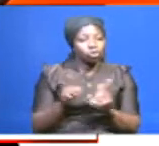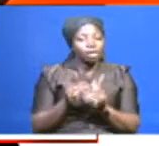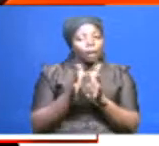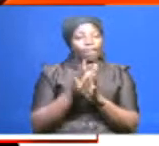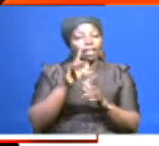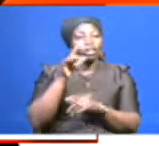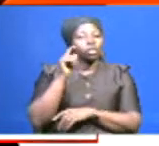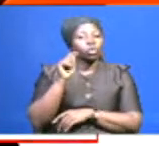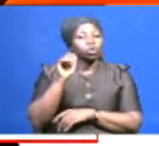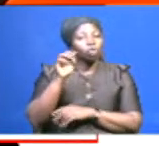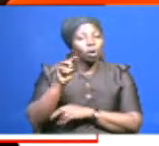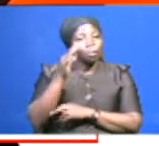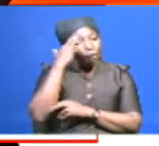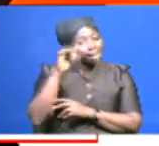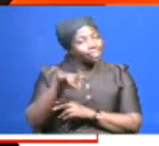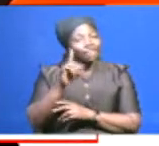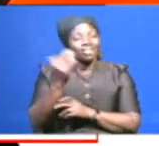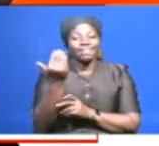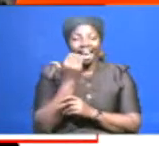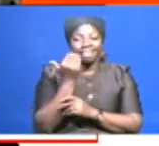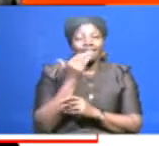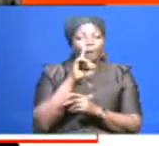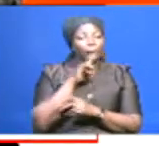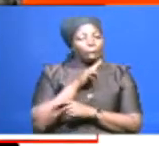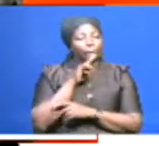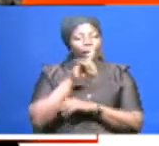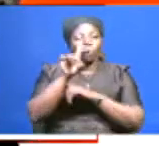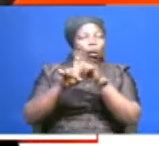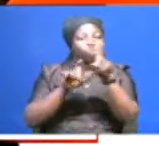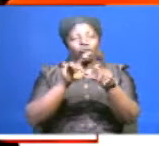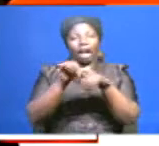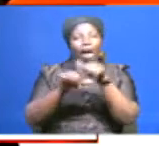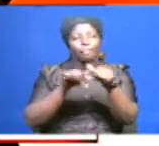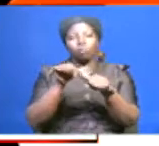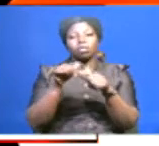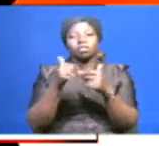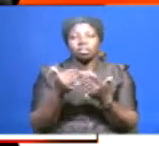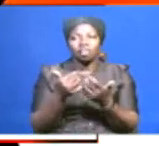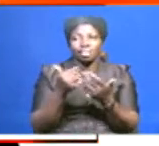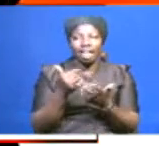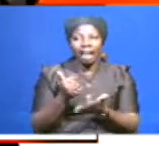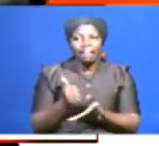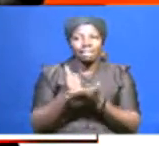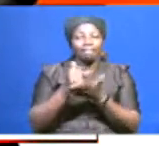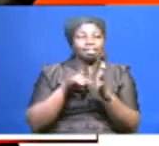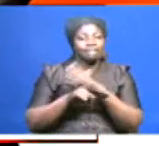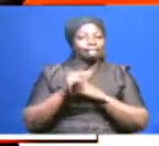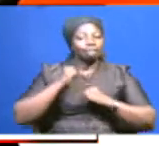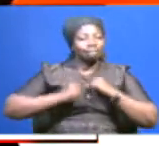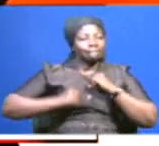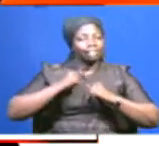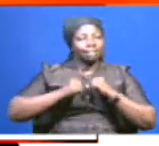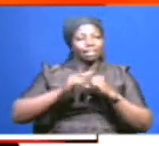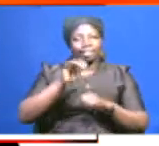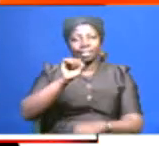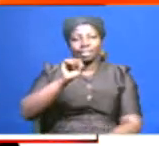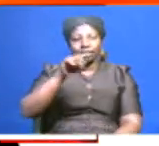he's asking some tough questions about wind assist in sprint races. Coming back in a short while.